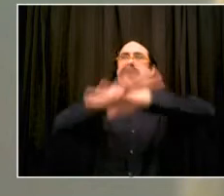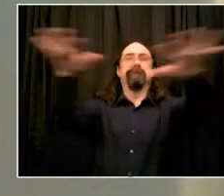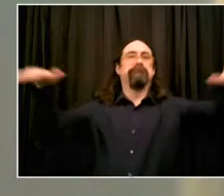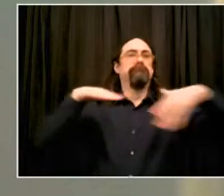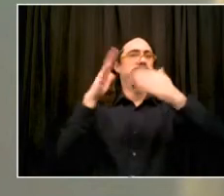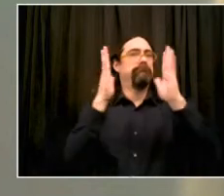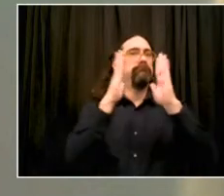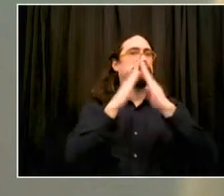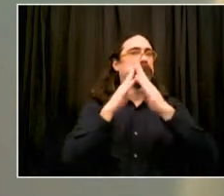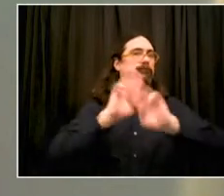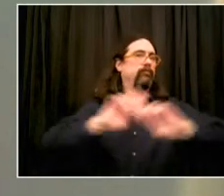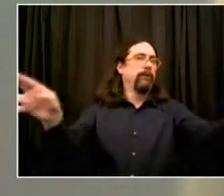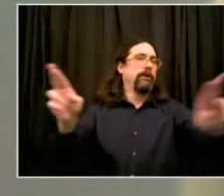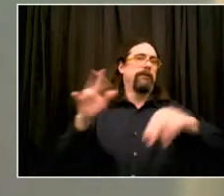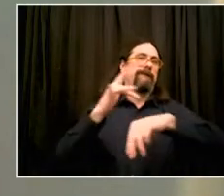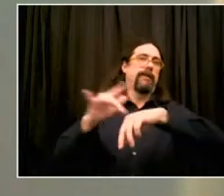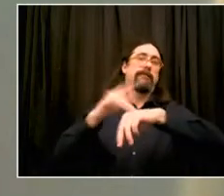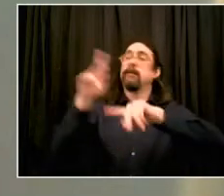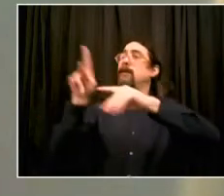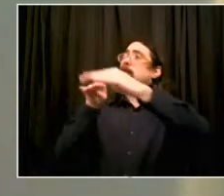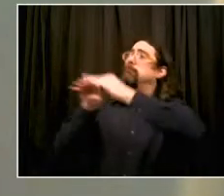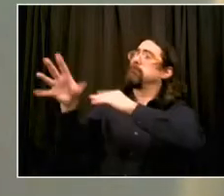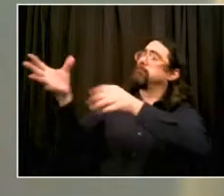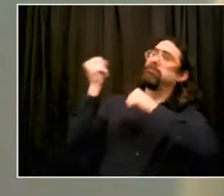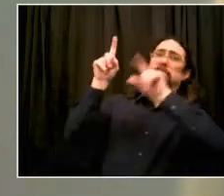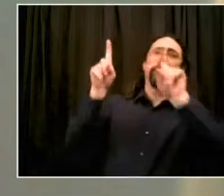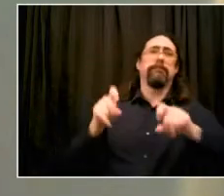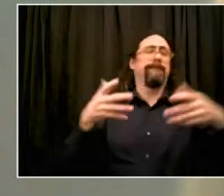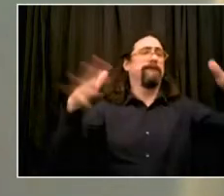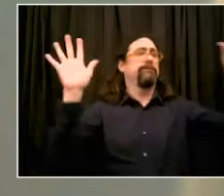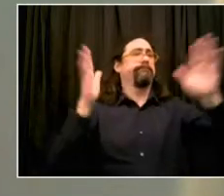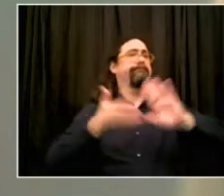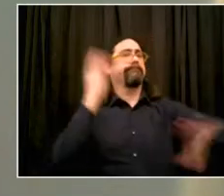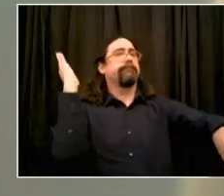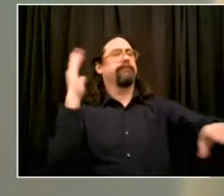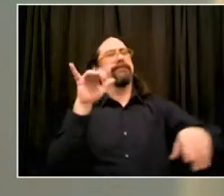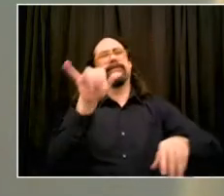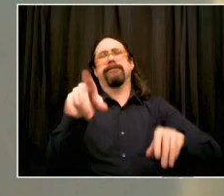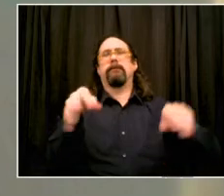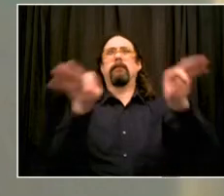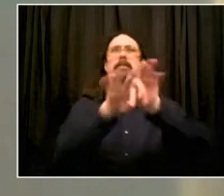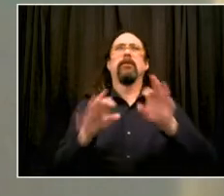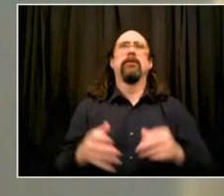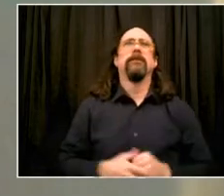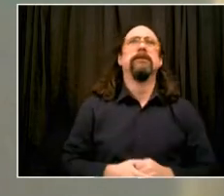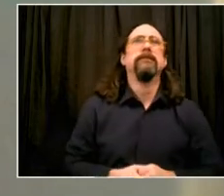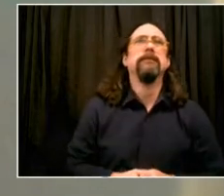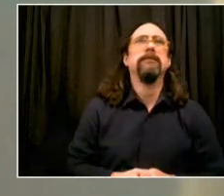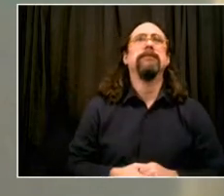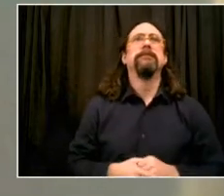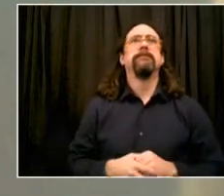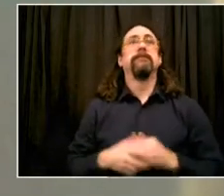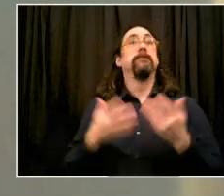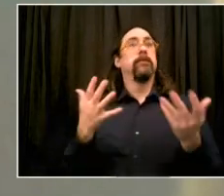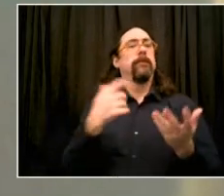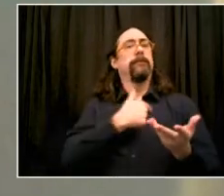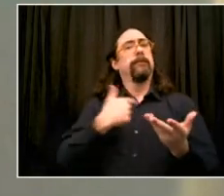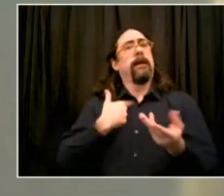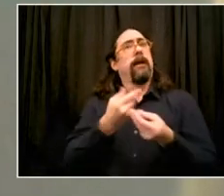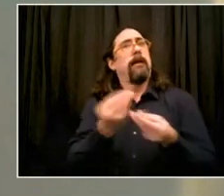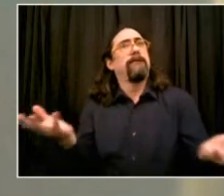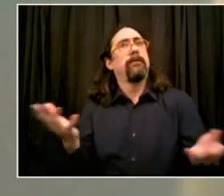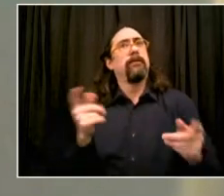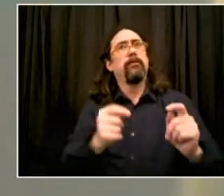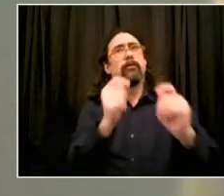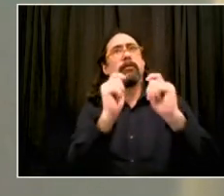already offering rapid testing at almost all of our outpatient testing sites that we have. They include both the sort of antigen